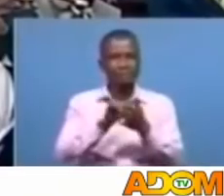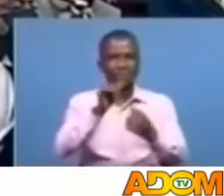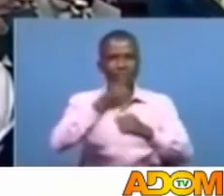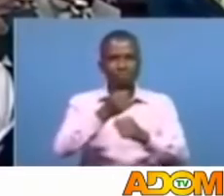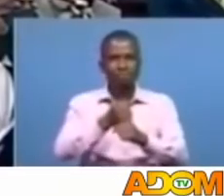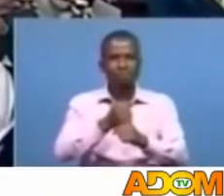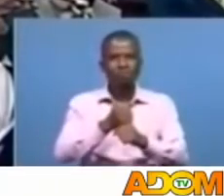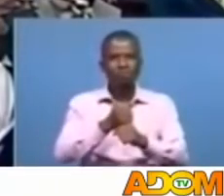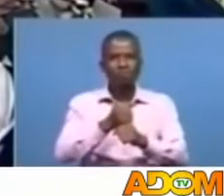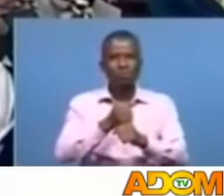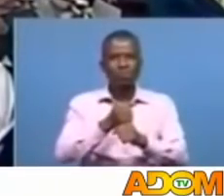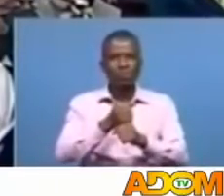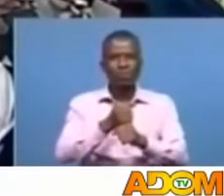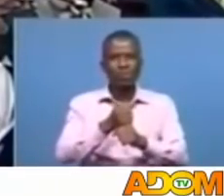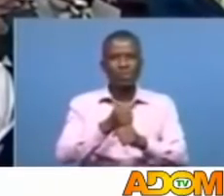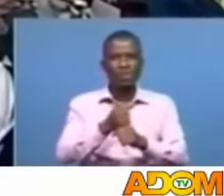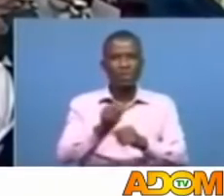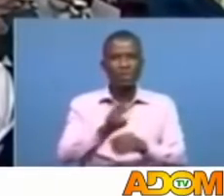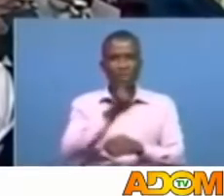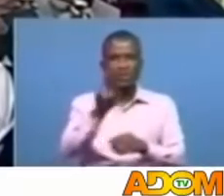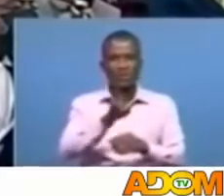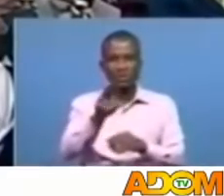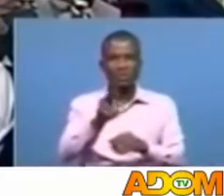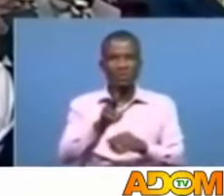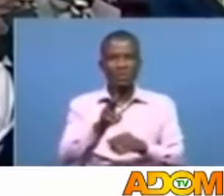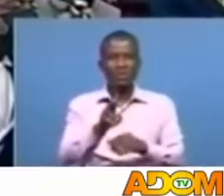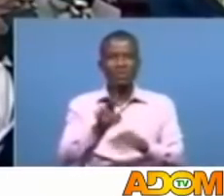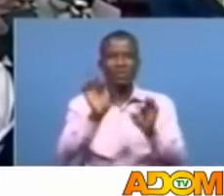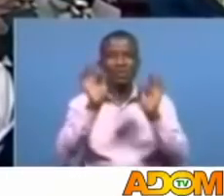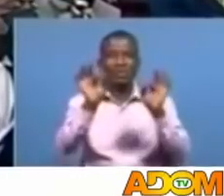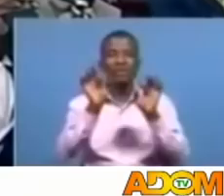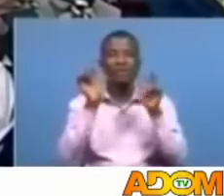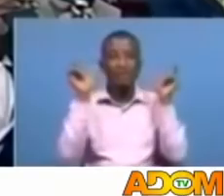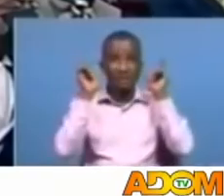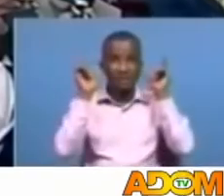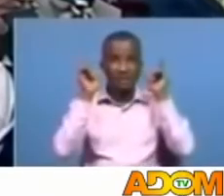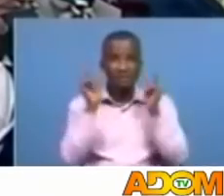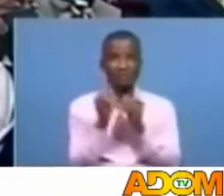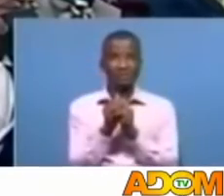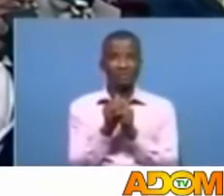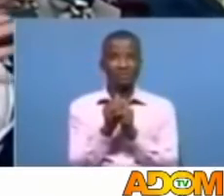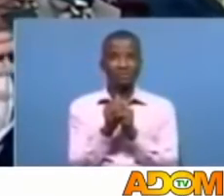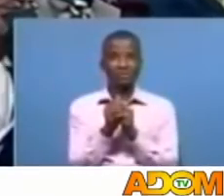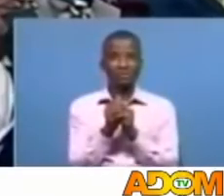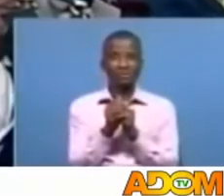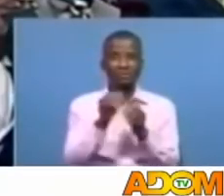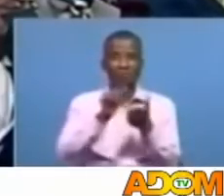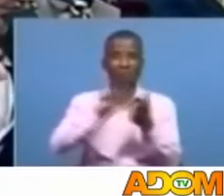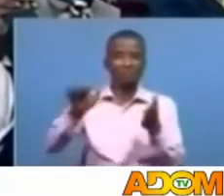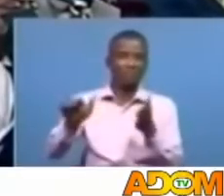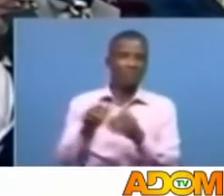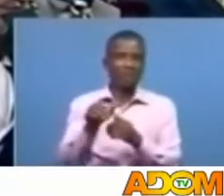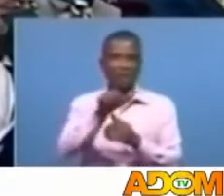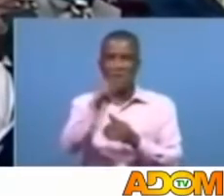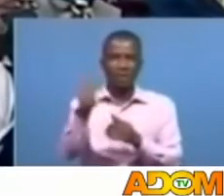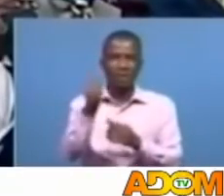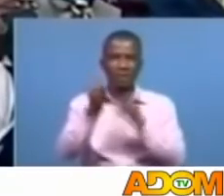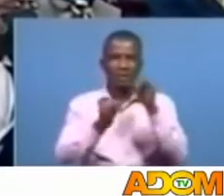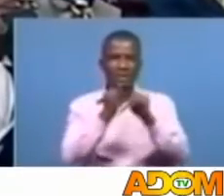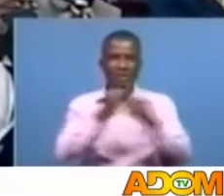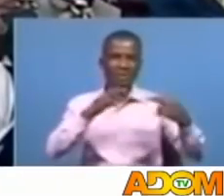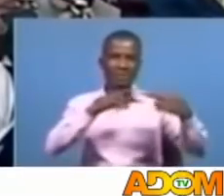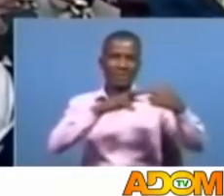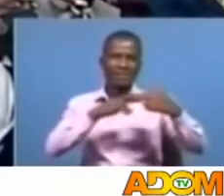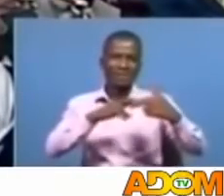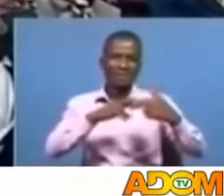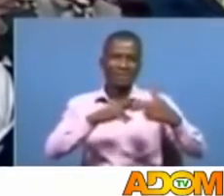to displace, in the interest of the right to a fair trial, it was made to displace even international